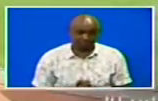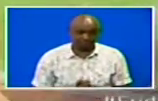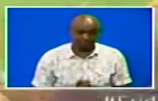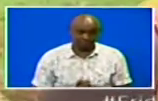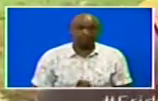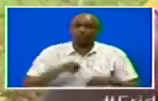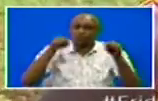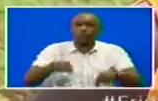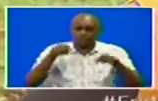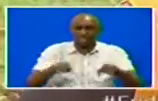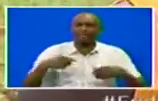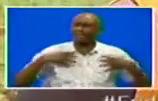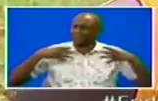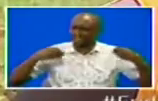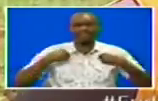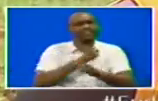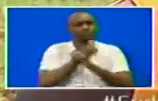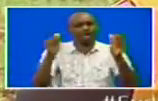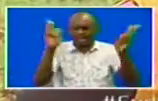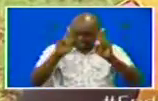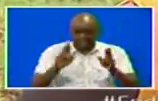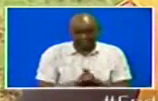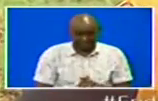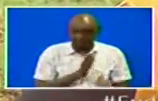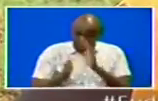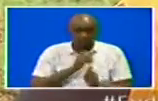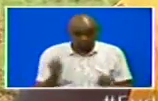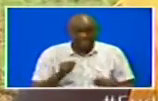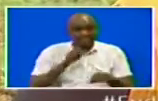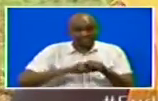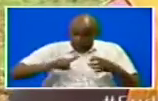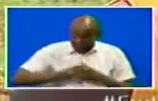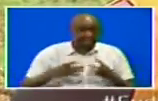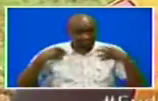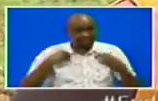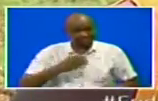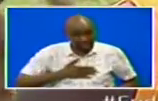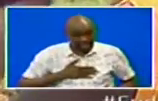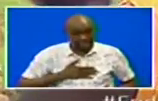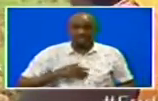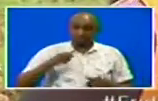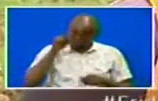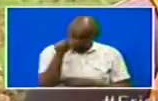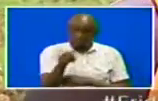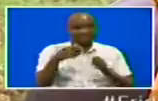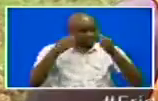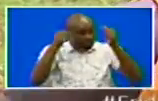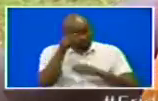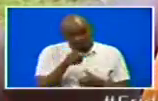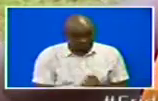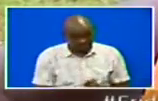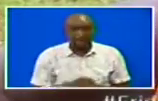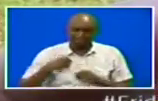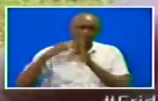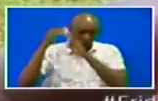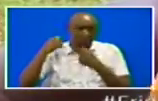Siku ya leo nilikuwa nimechianda. Tangu nilipoanza mazoezi yangu kuprepare championship. Na si matumaini